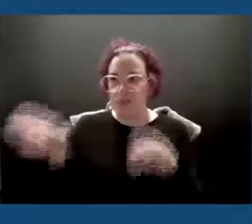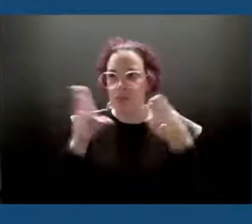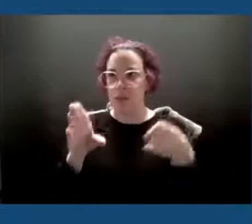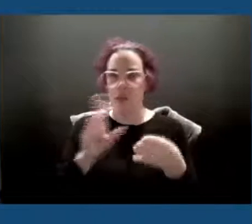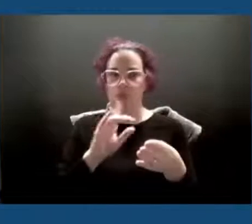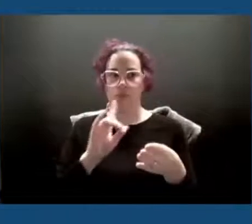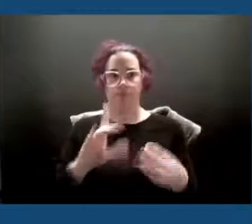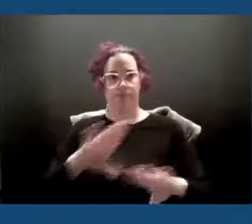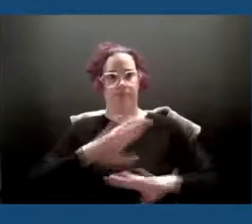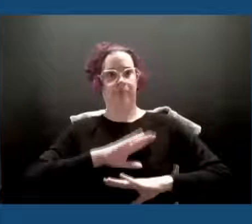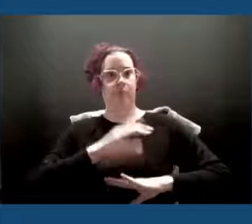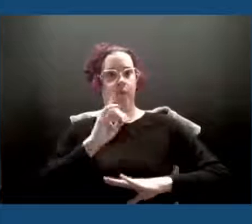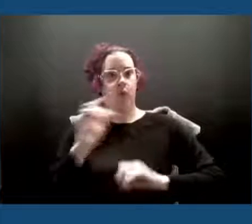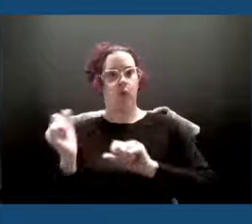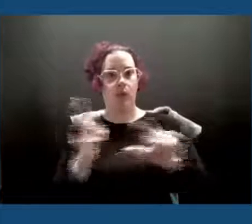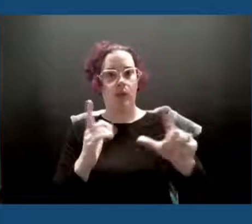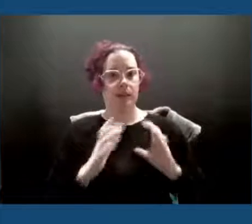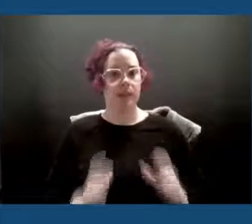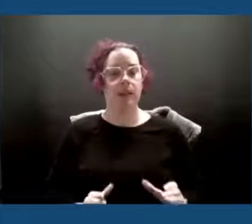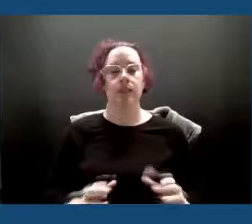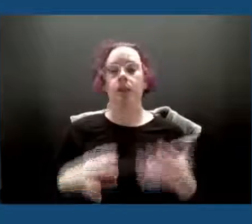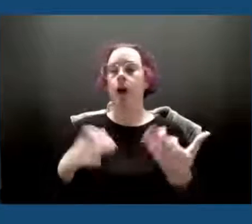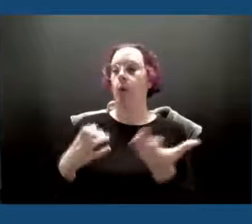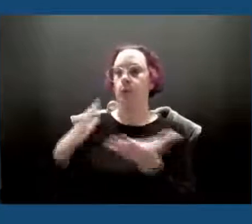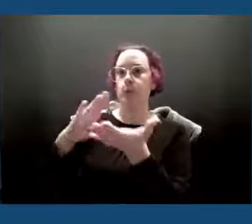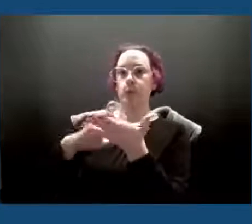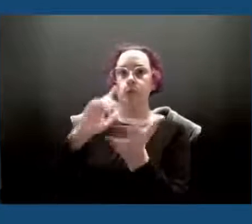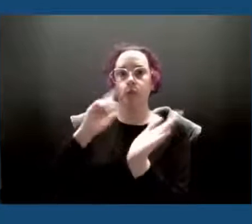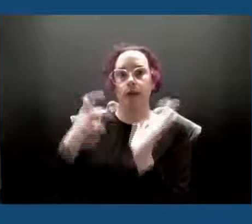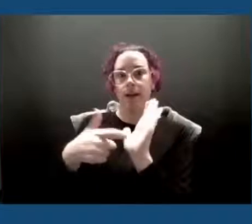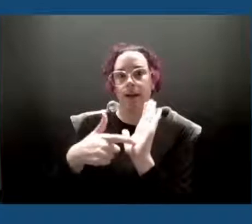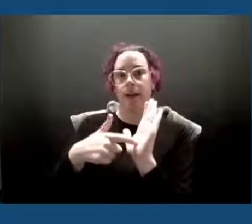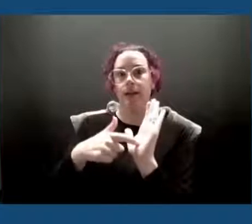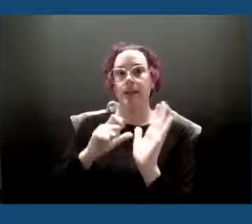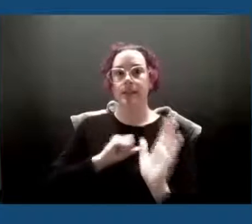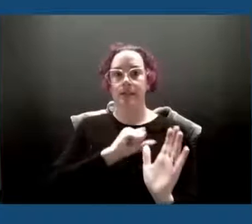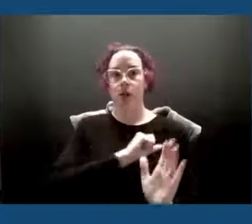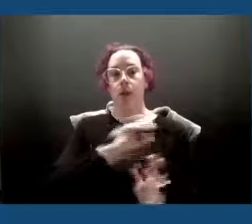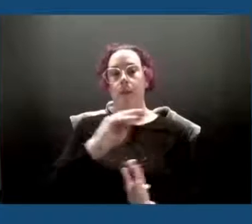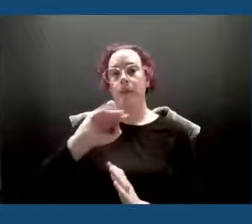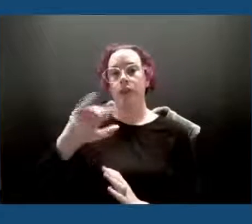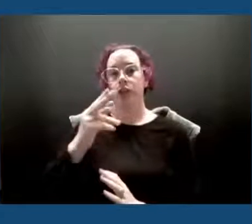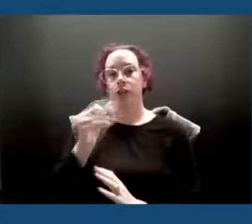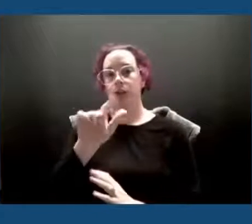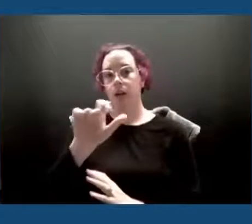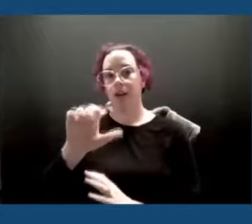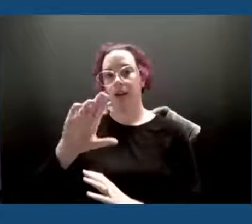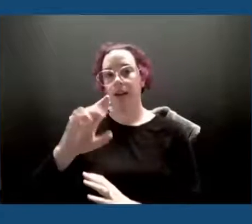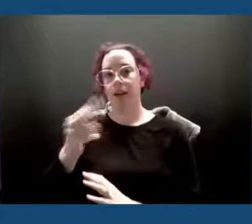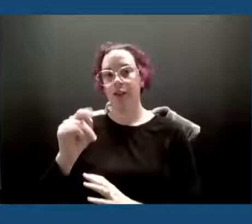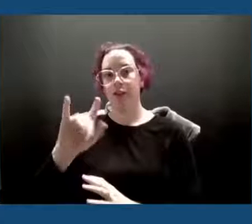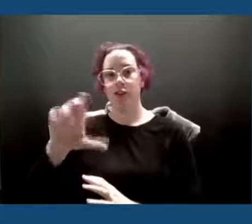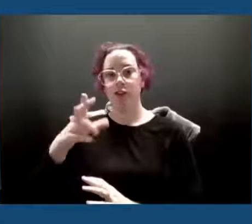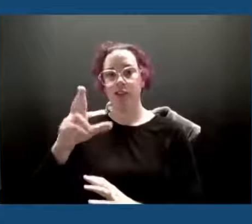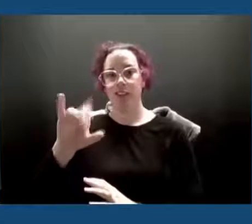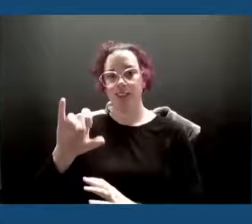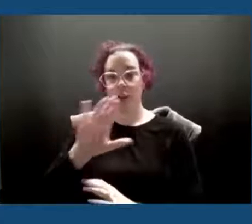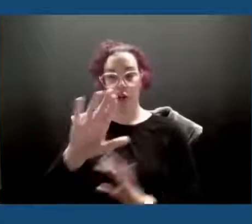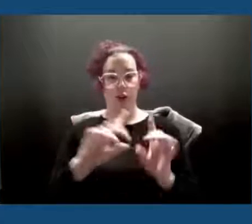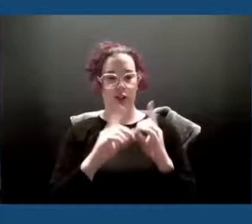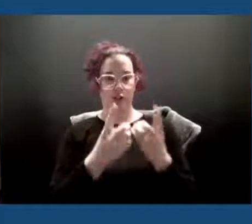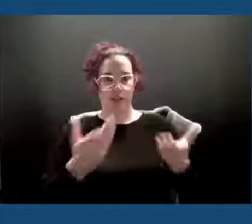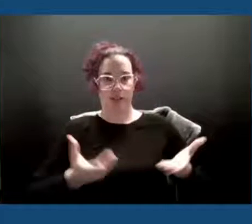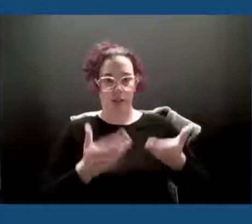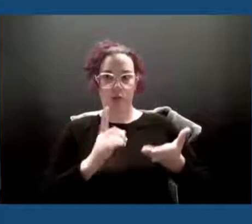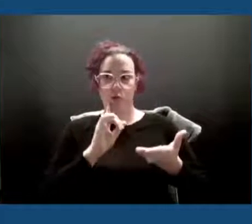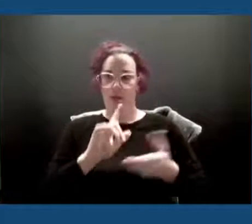a special shout out to Senator Michelle Hinchey, a great ally of ours. We've spent a lot of time here in her district. She's a tremendous